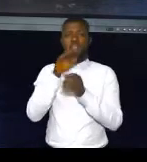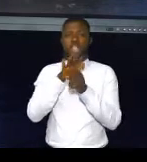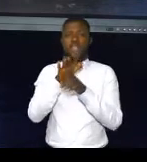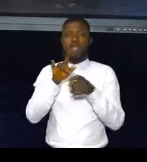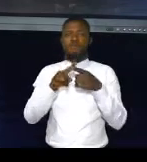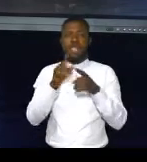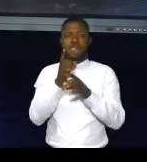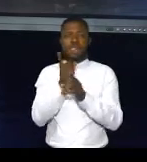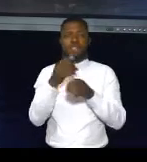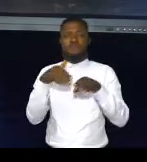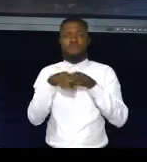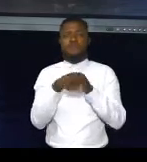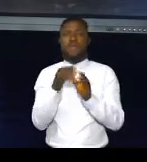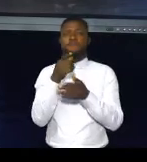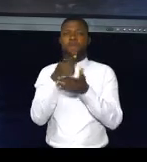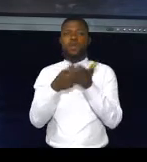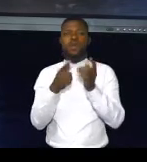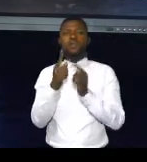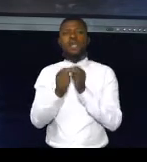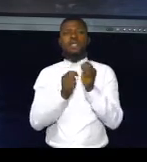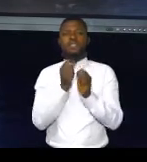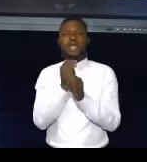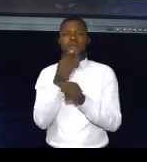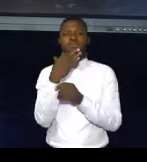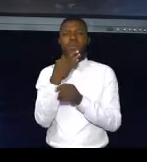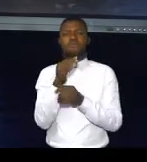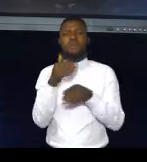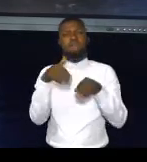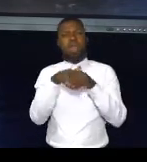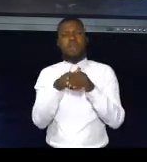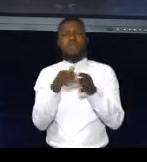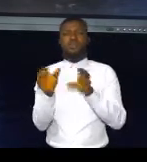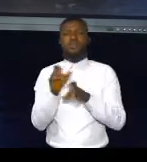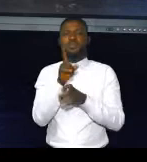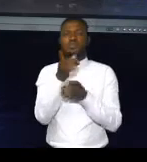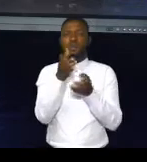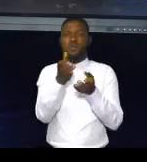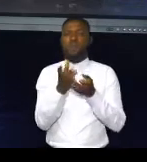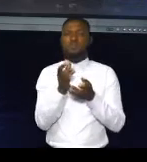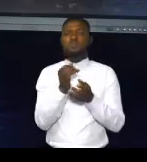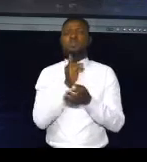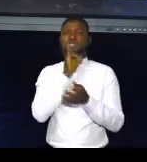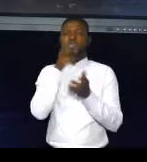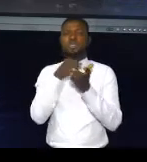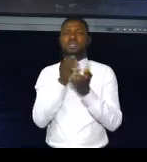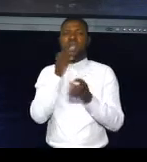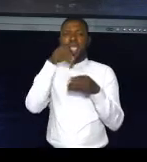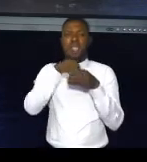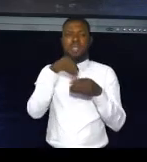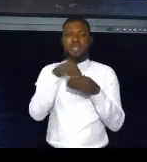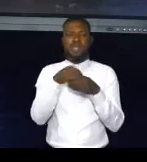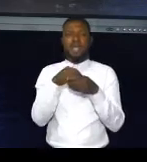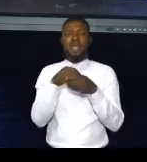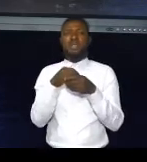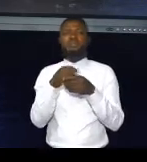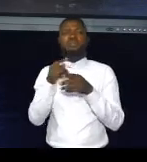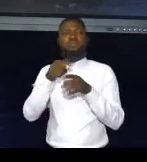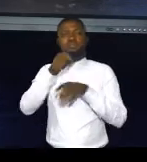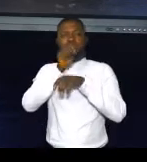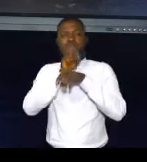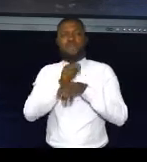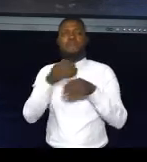to marry, what type of marriage do you want? Is it inter-ethnic marriage